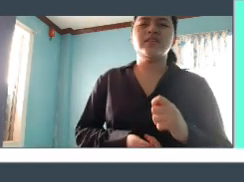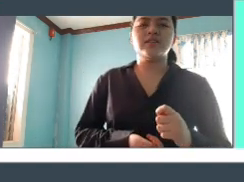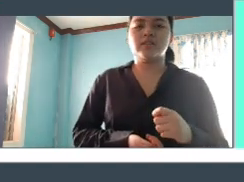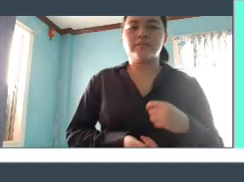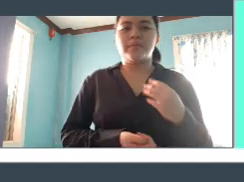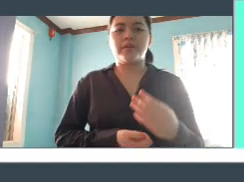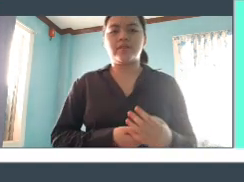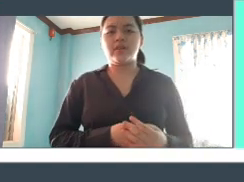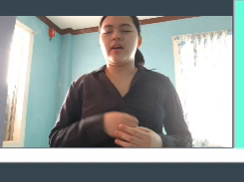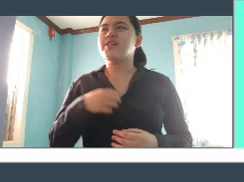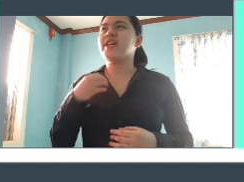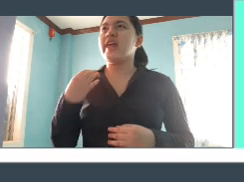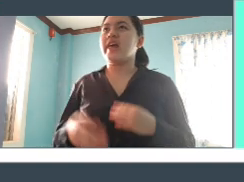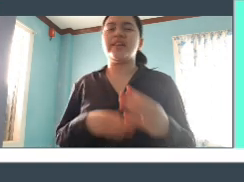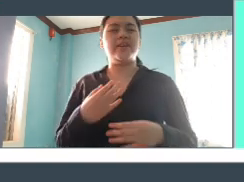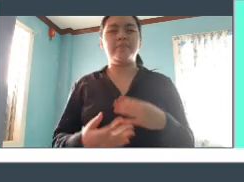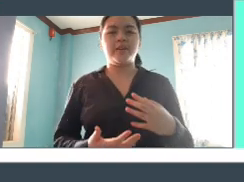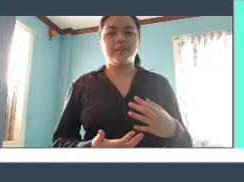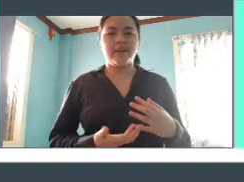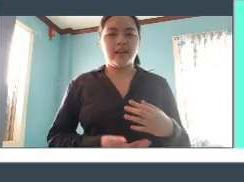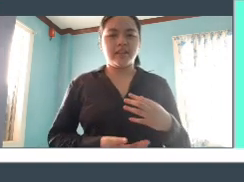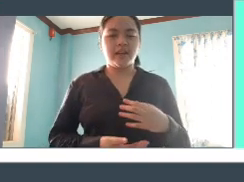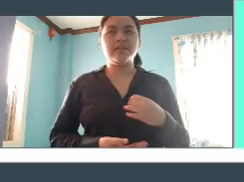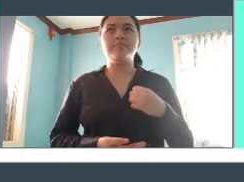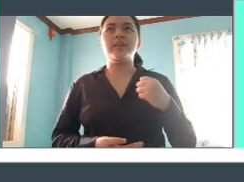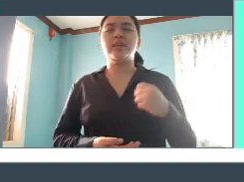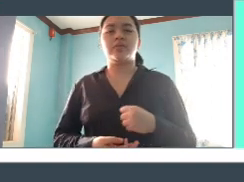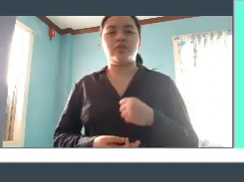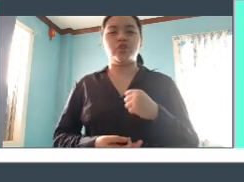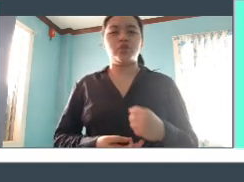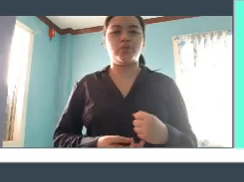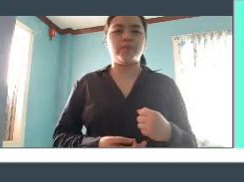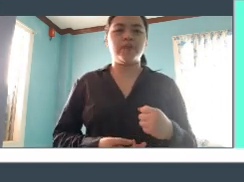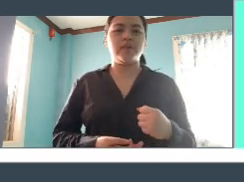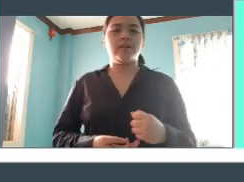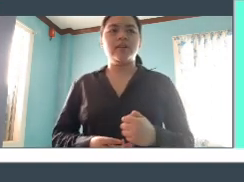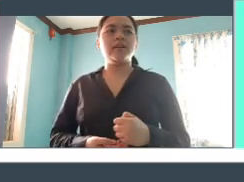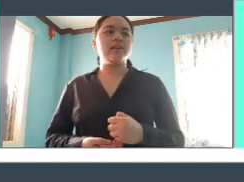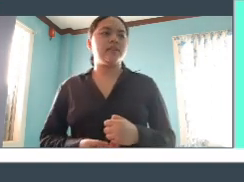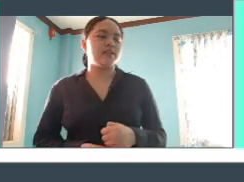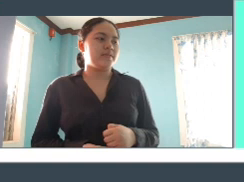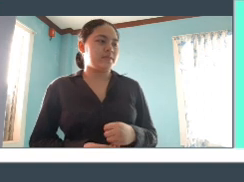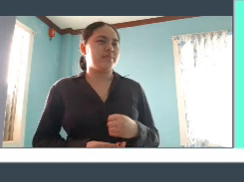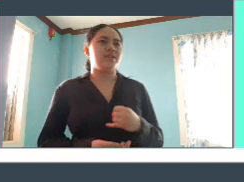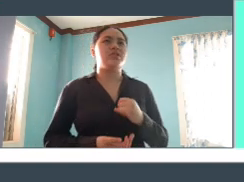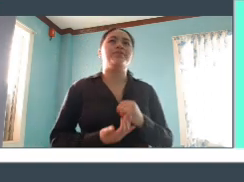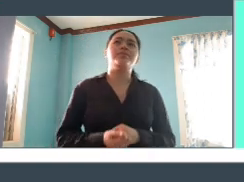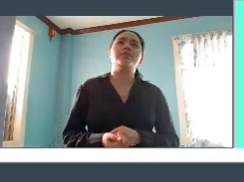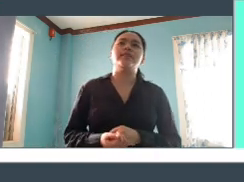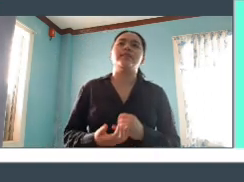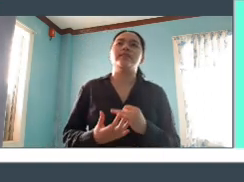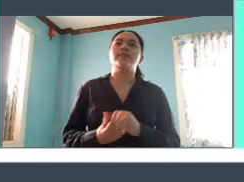of its parts are edible and can be consumed, like from